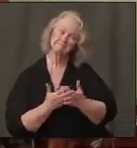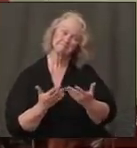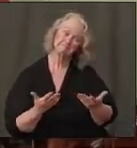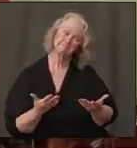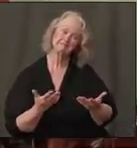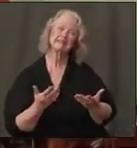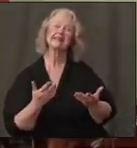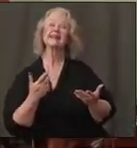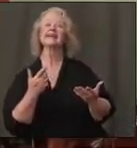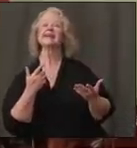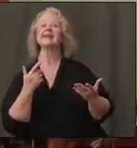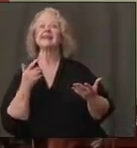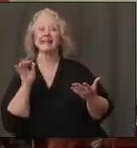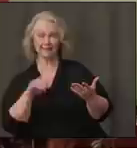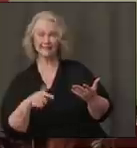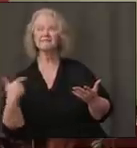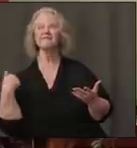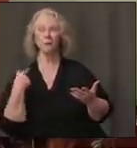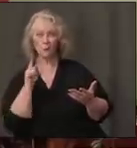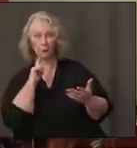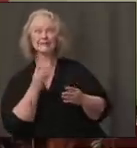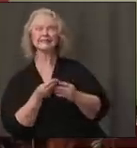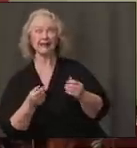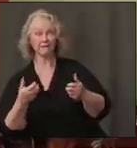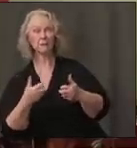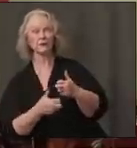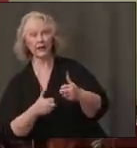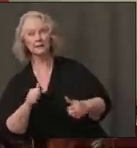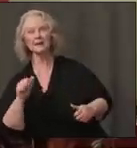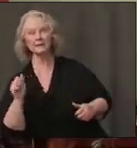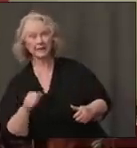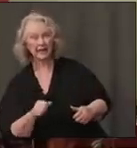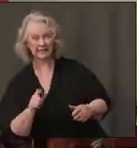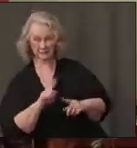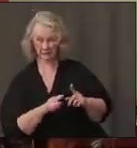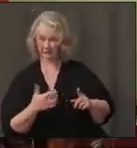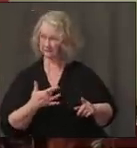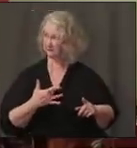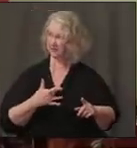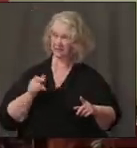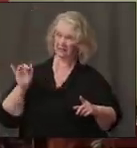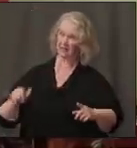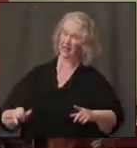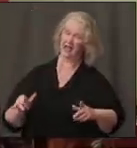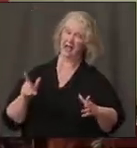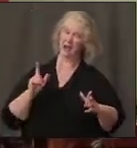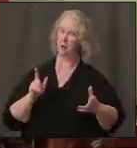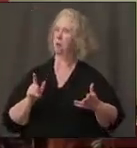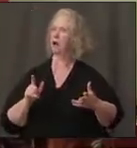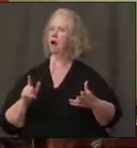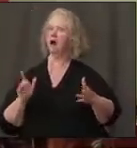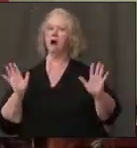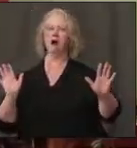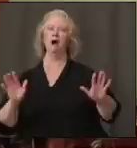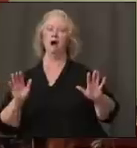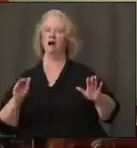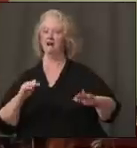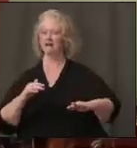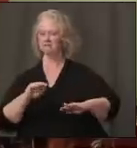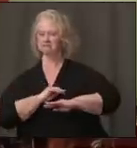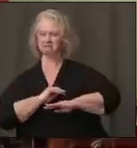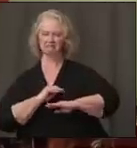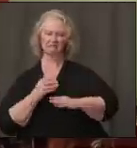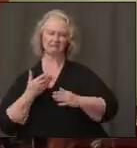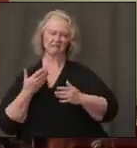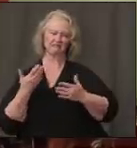does solve a lot of problems, but we should not be overly optimistic and give people a false sense of, by the end of the year, we're going